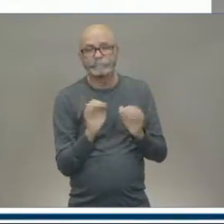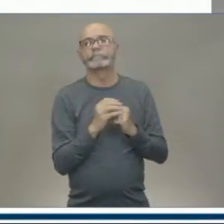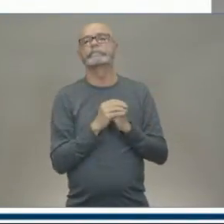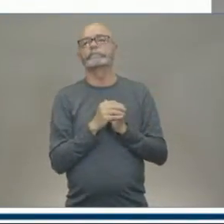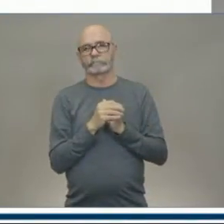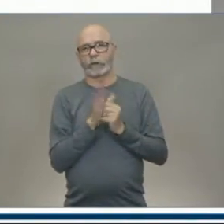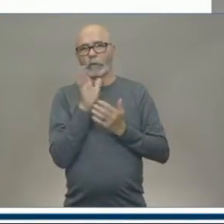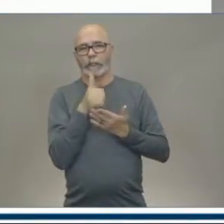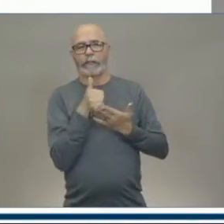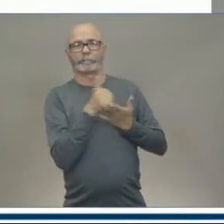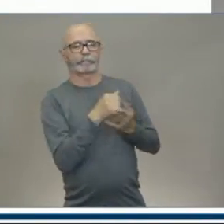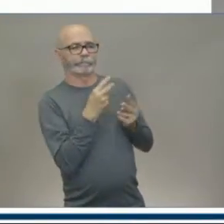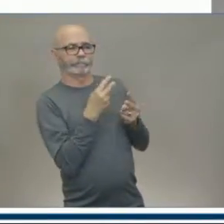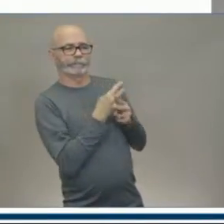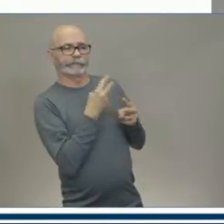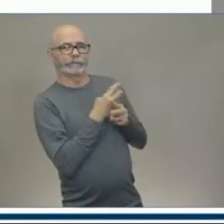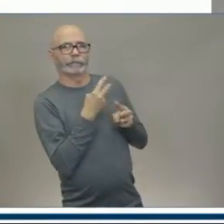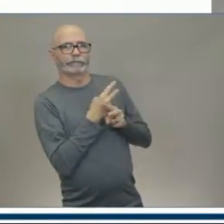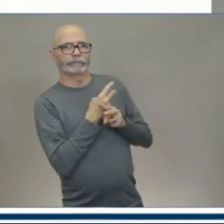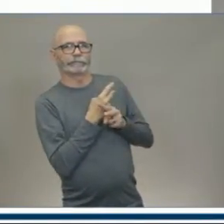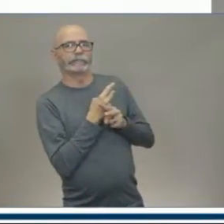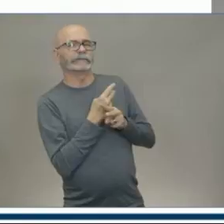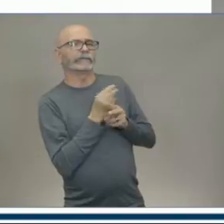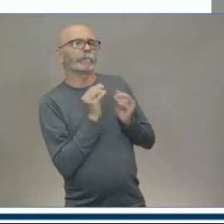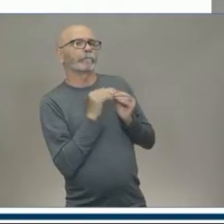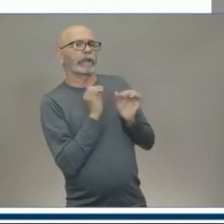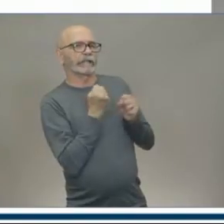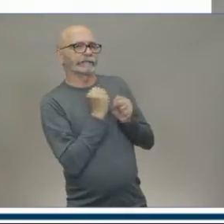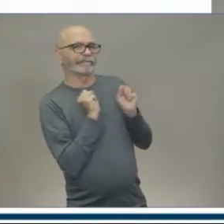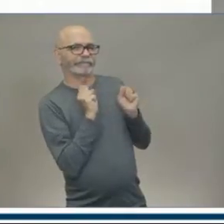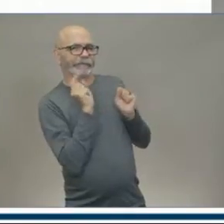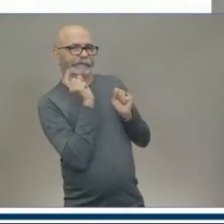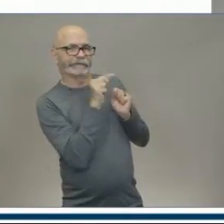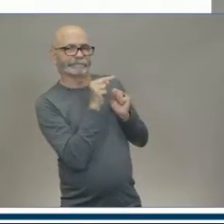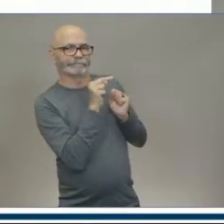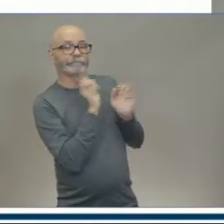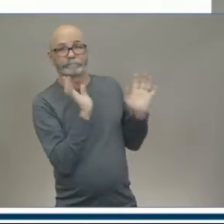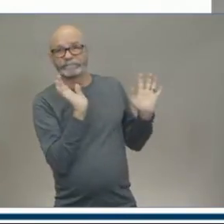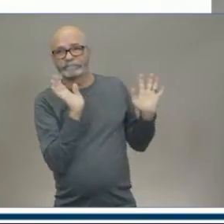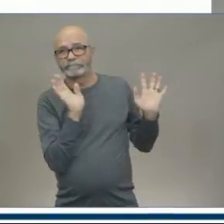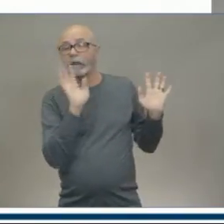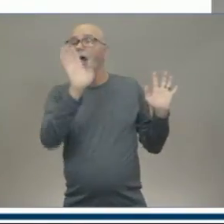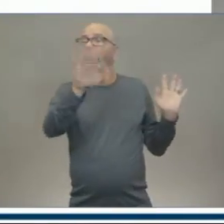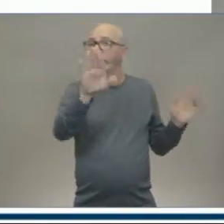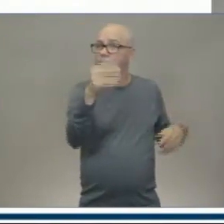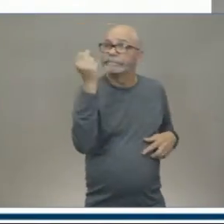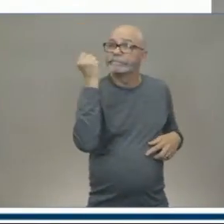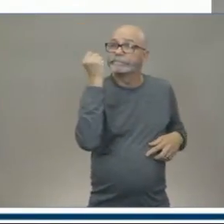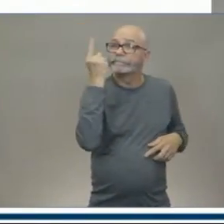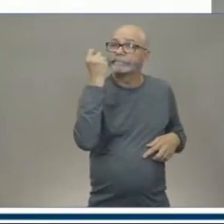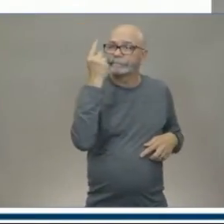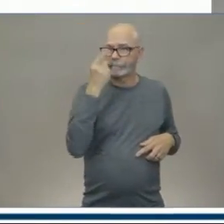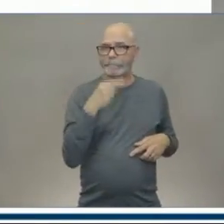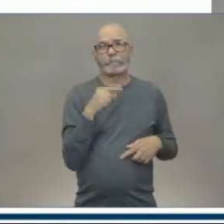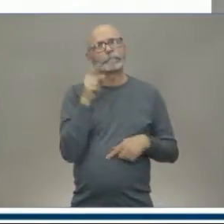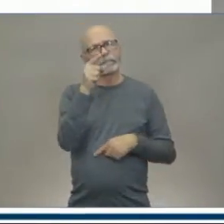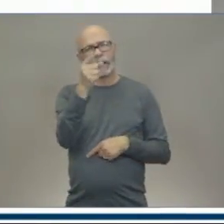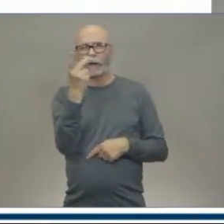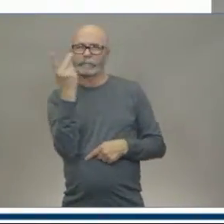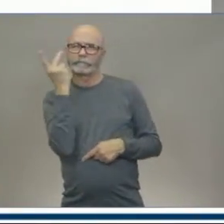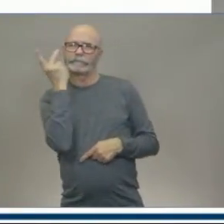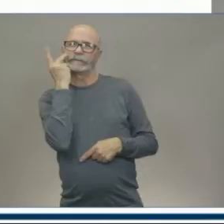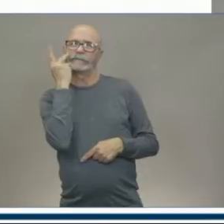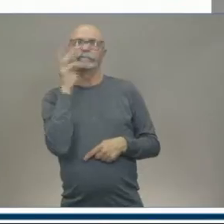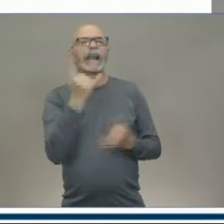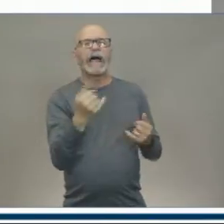solid level of safety for people coming in. You also have to recognize that there are, and if you just look around the national media